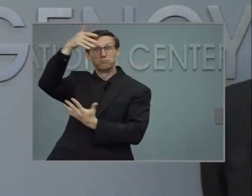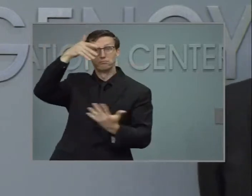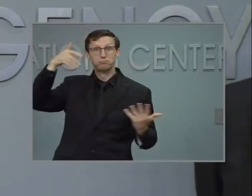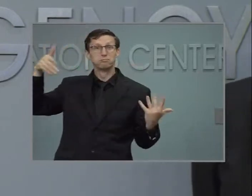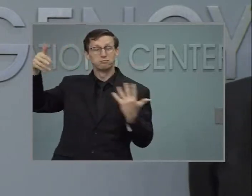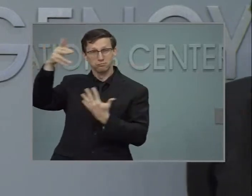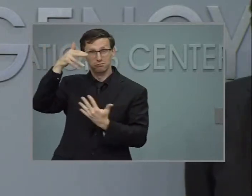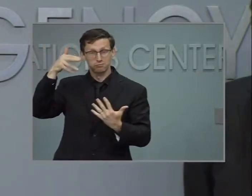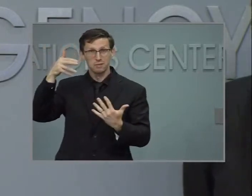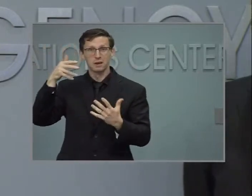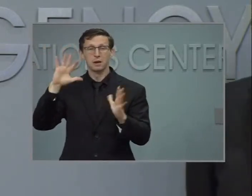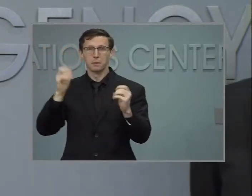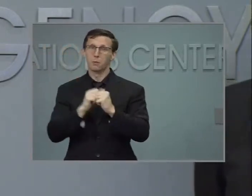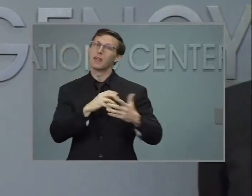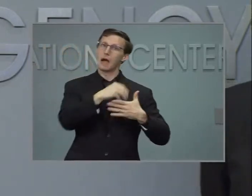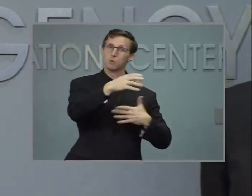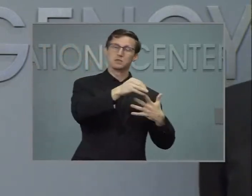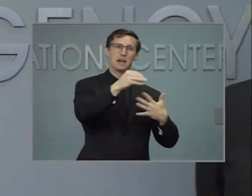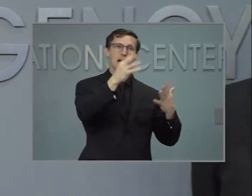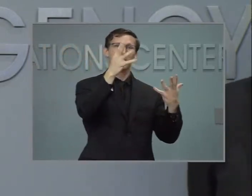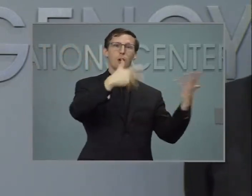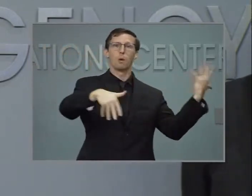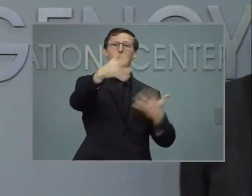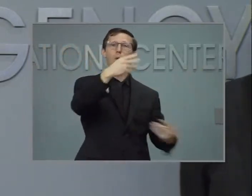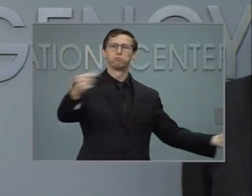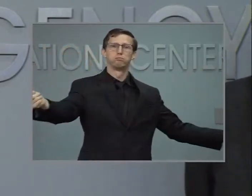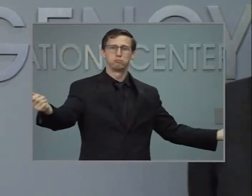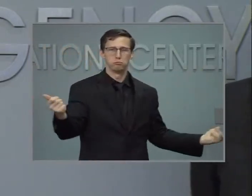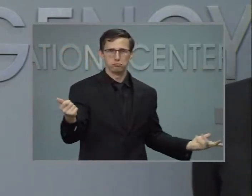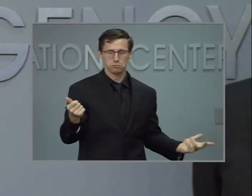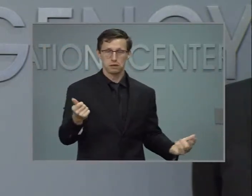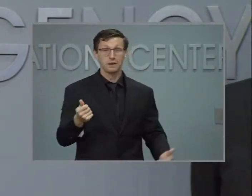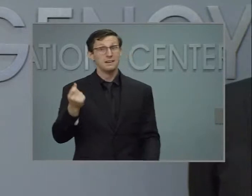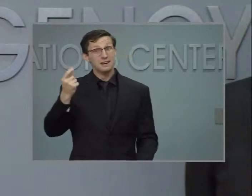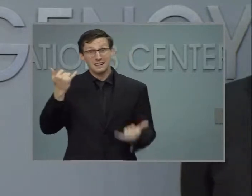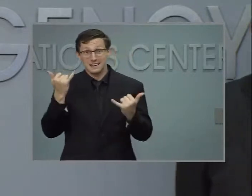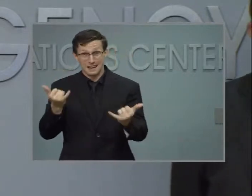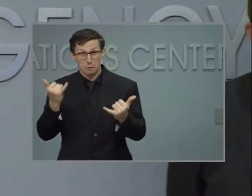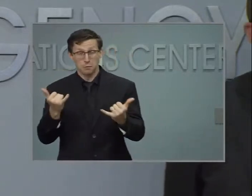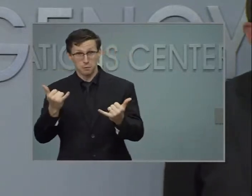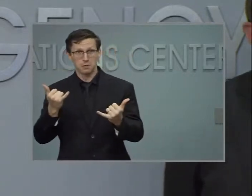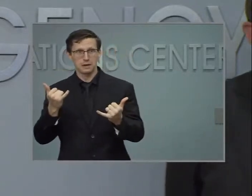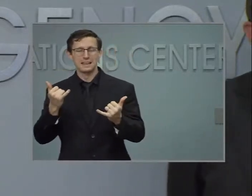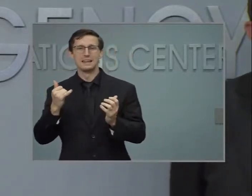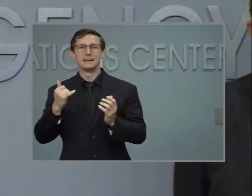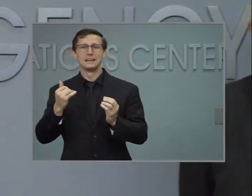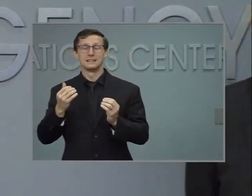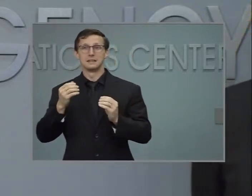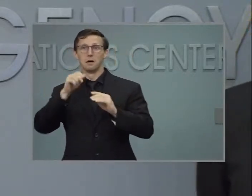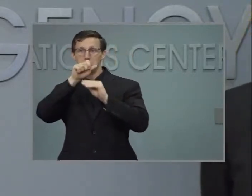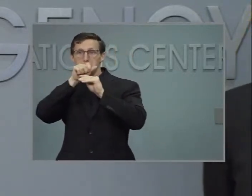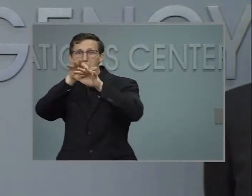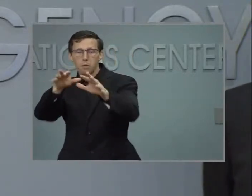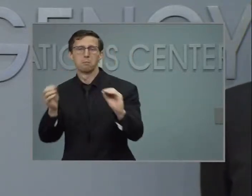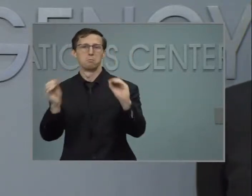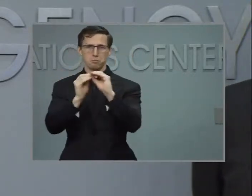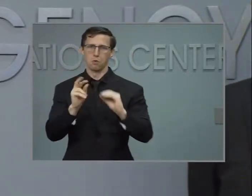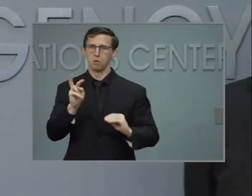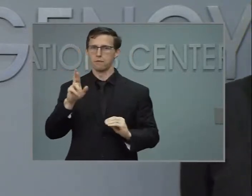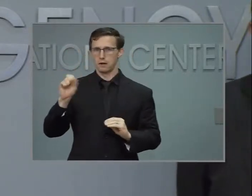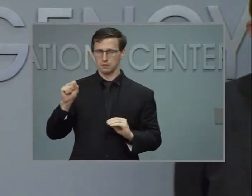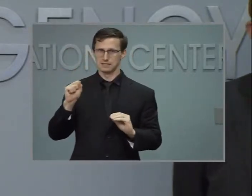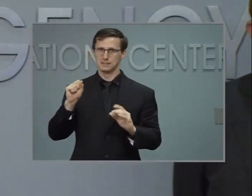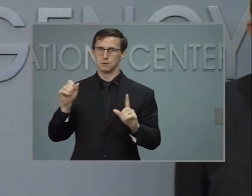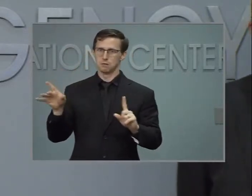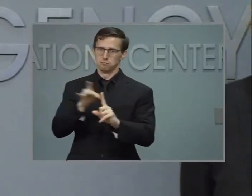close together for a prolonged period of time, except now it is infecting even more people. So we know that this is